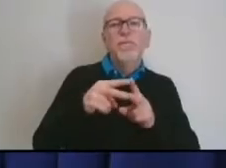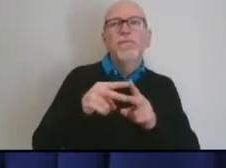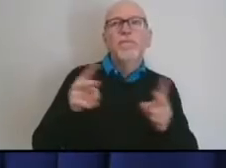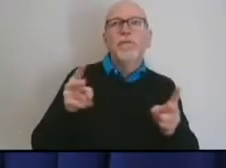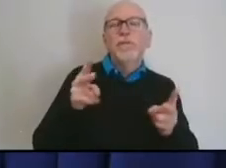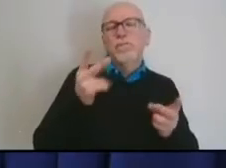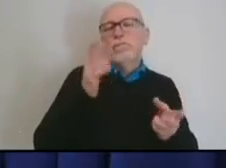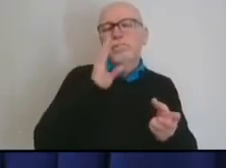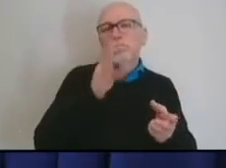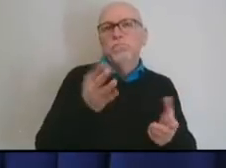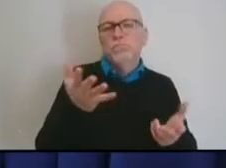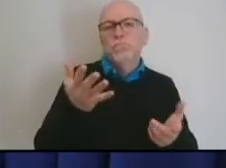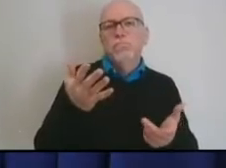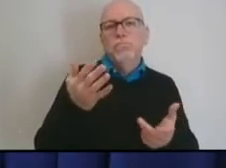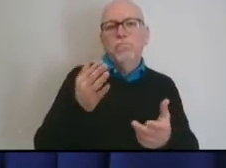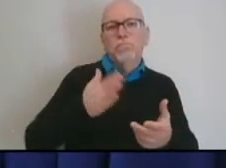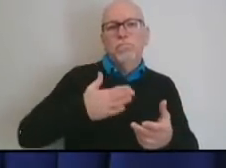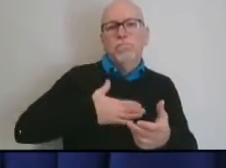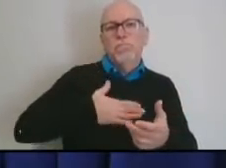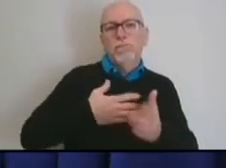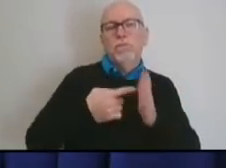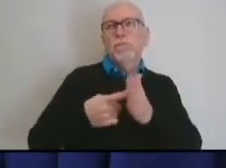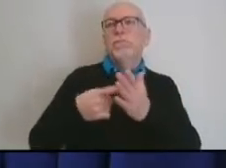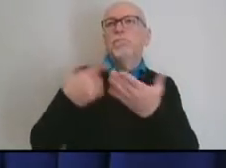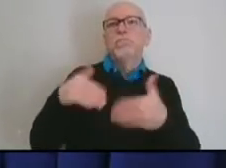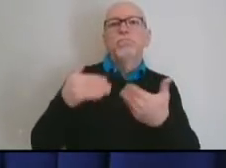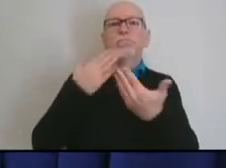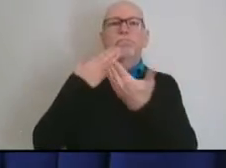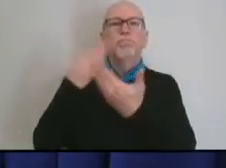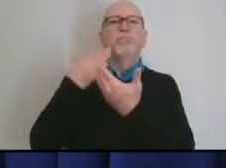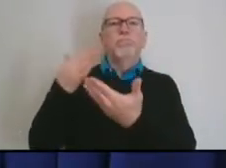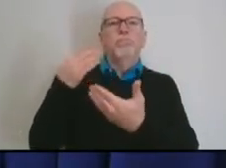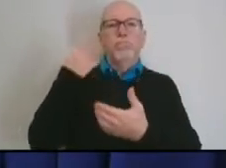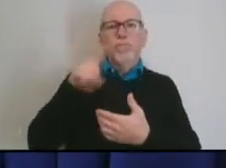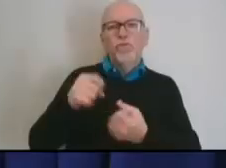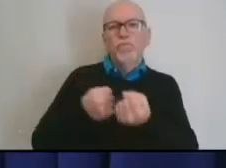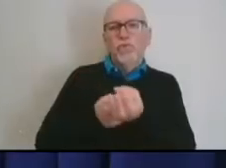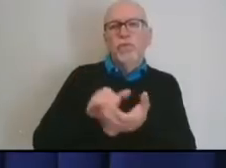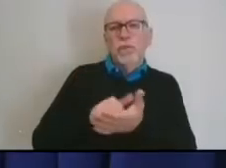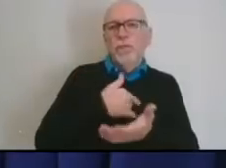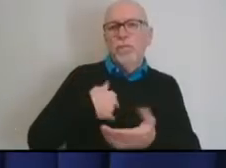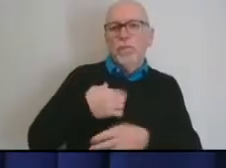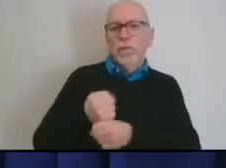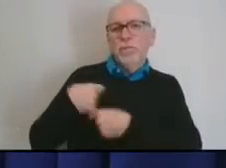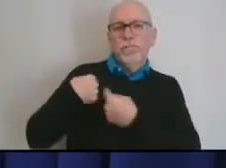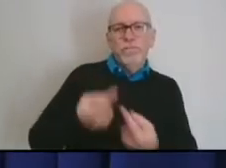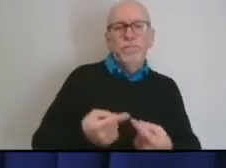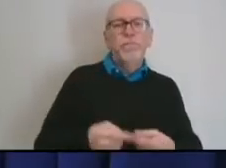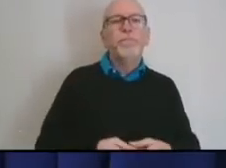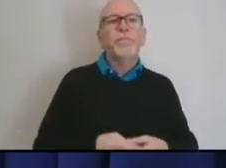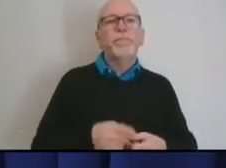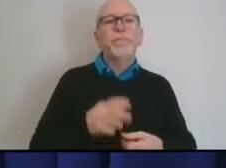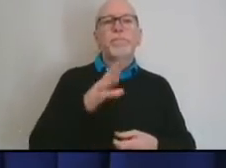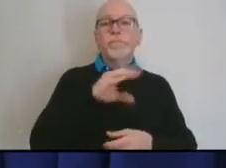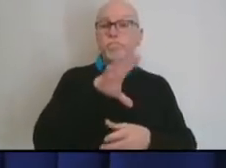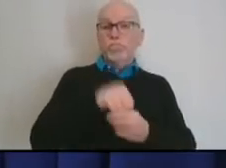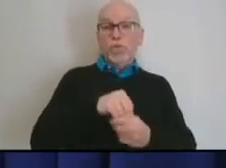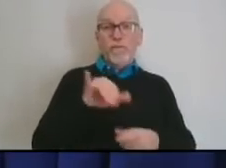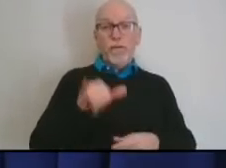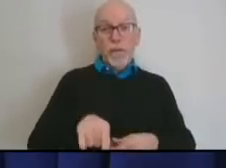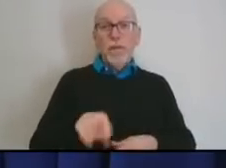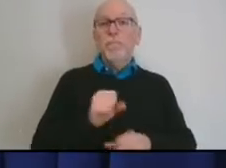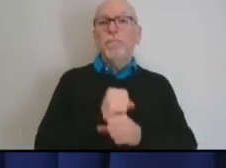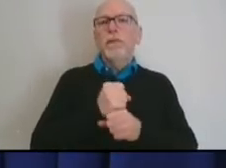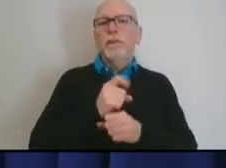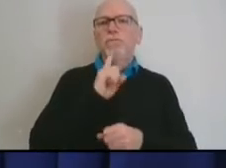this in my expression of gratitude for the support that we've to date received. And part of it is making sure that